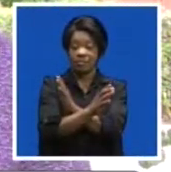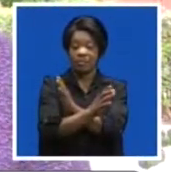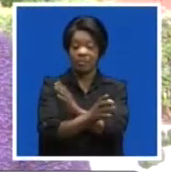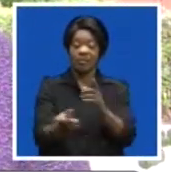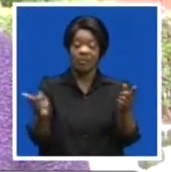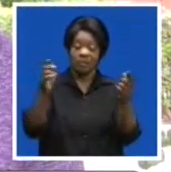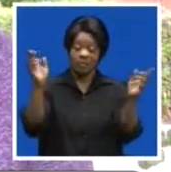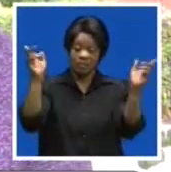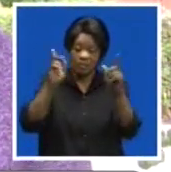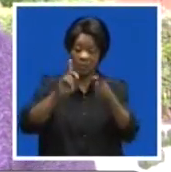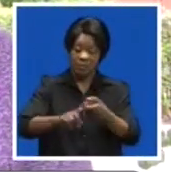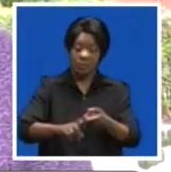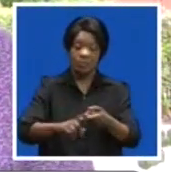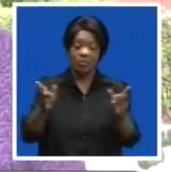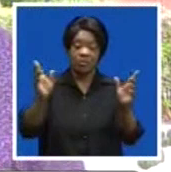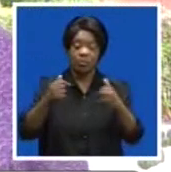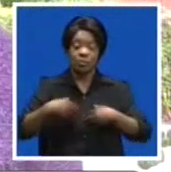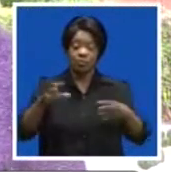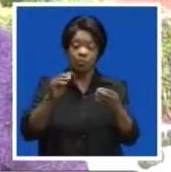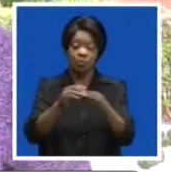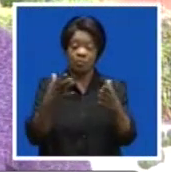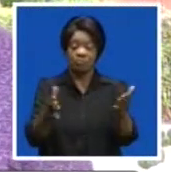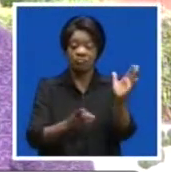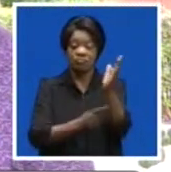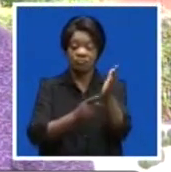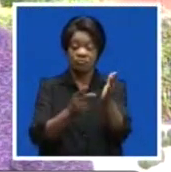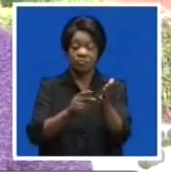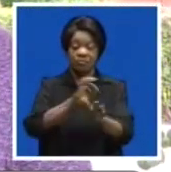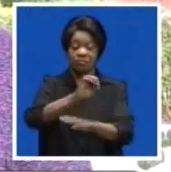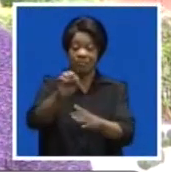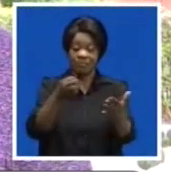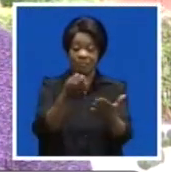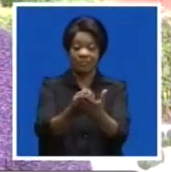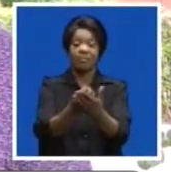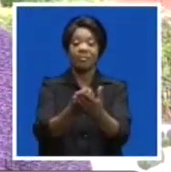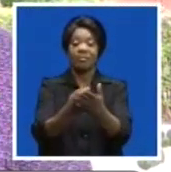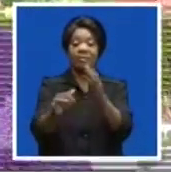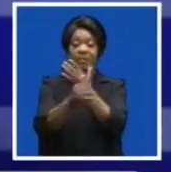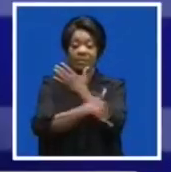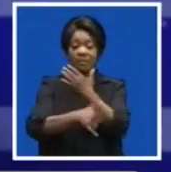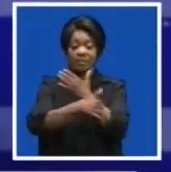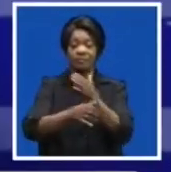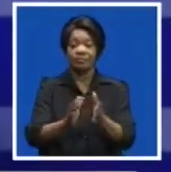development which we are seeing not only here in Lusaka but the entire country.